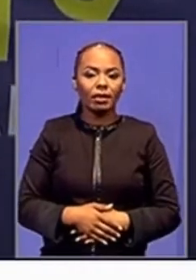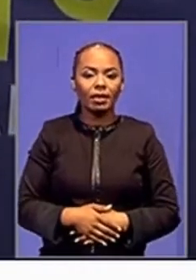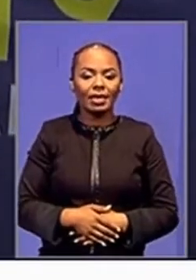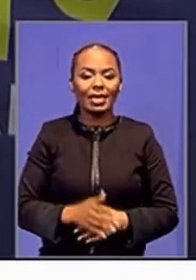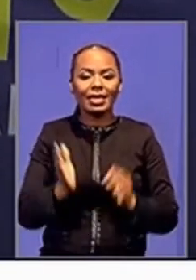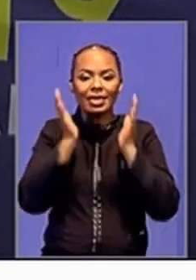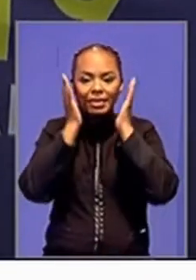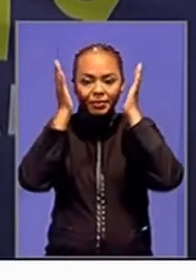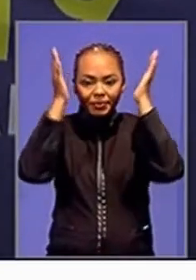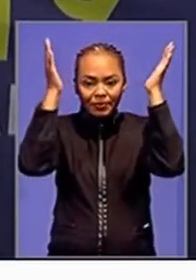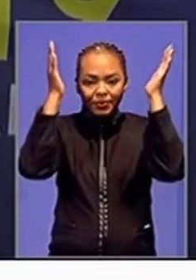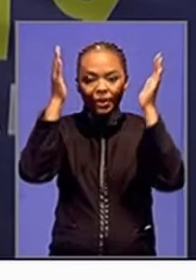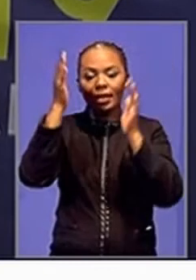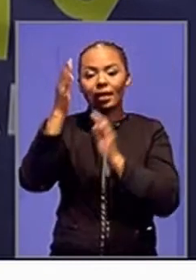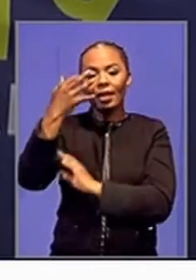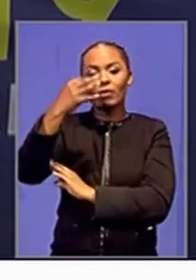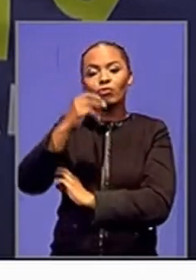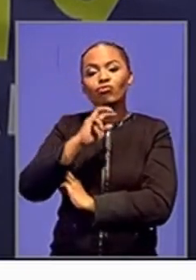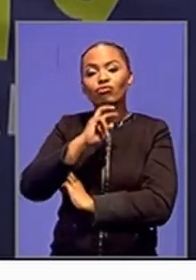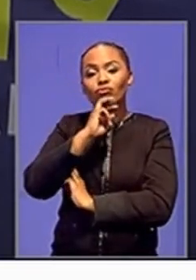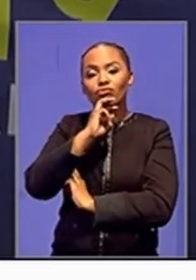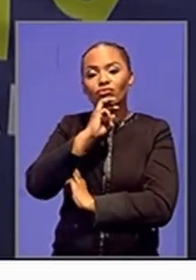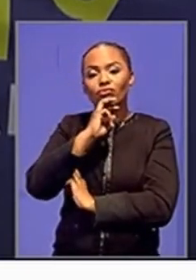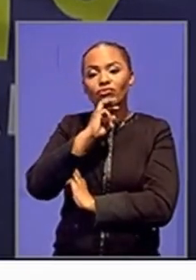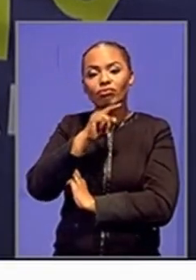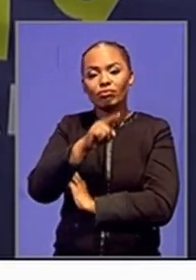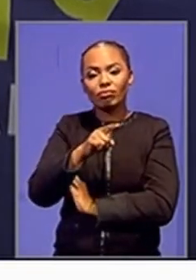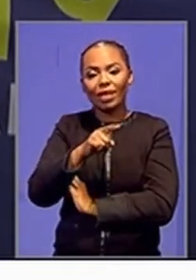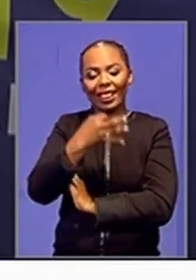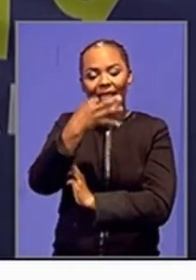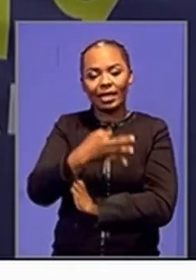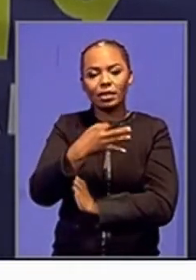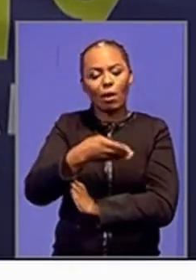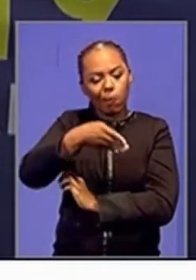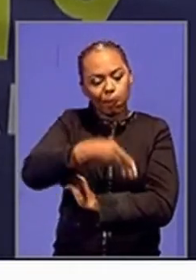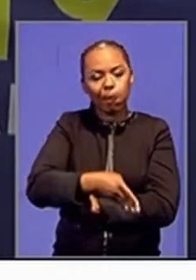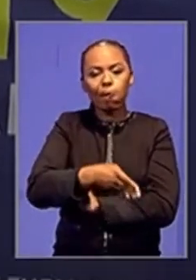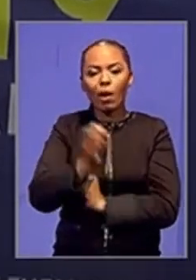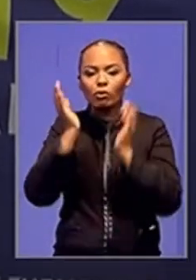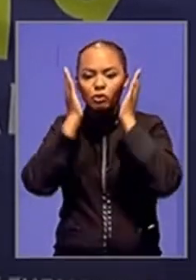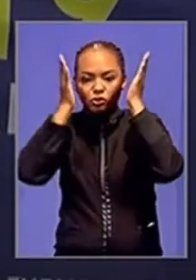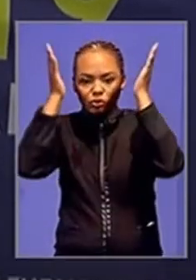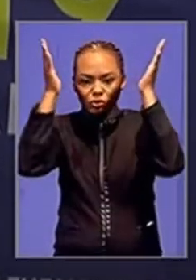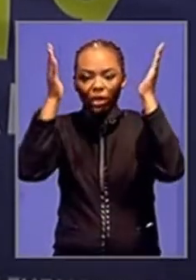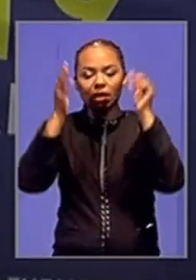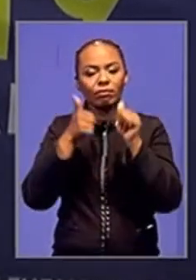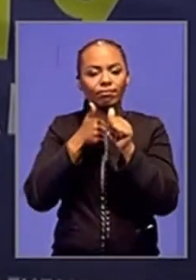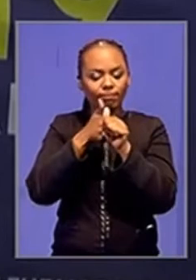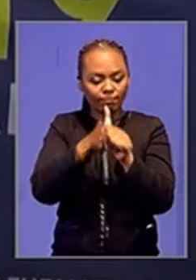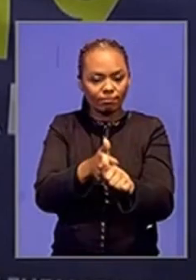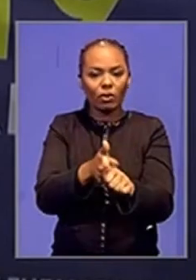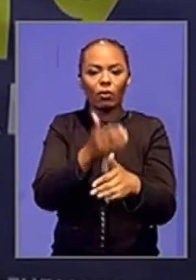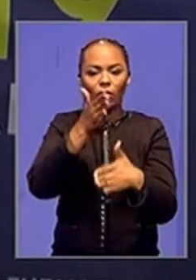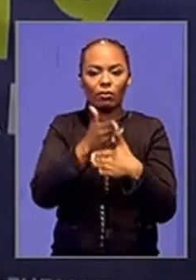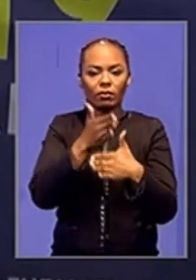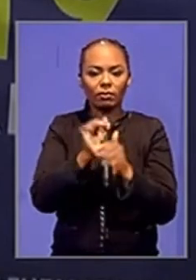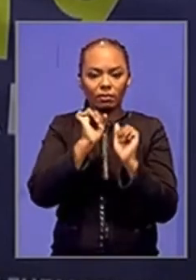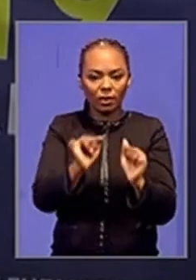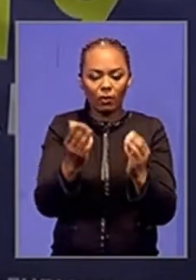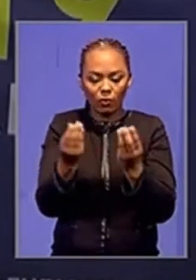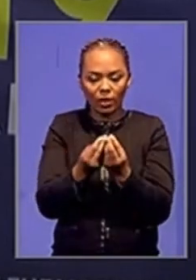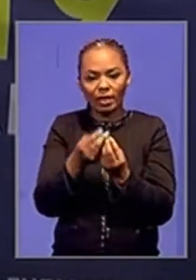III is in the country and continues to lead in working with